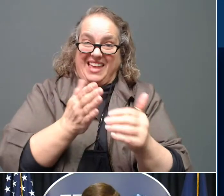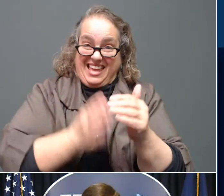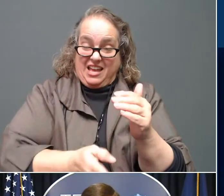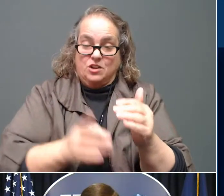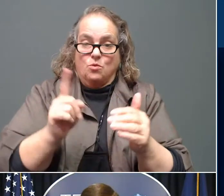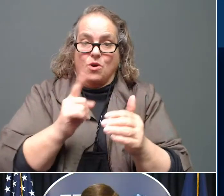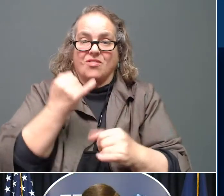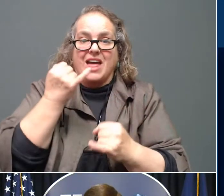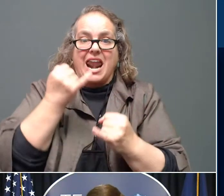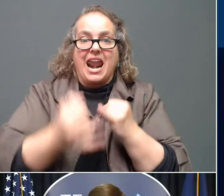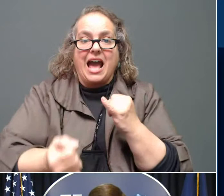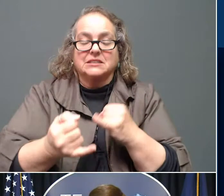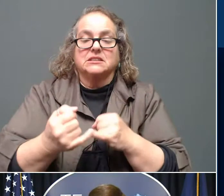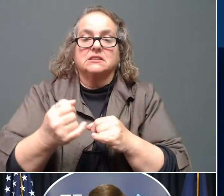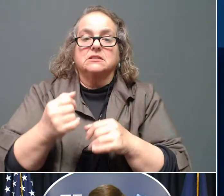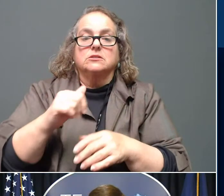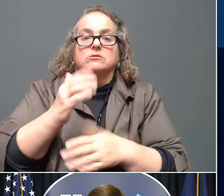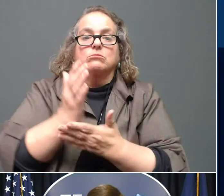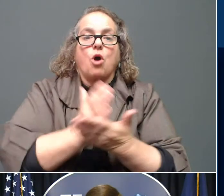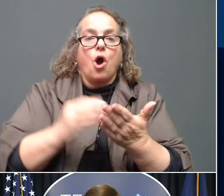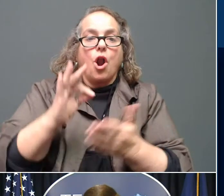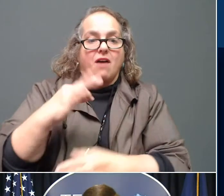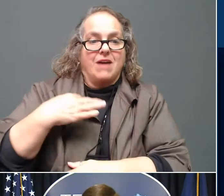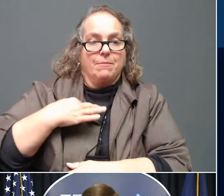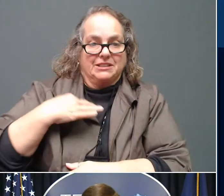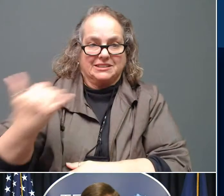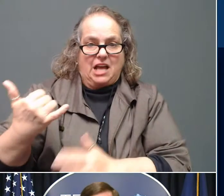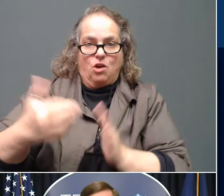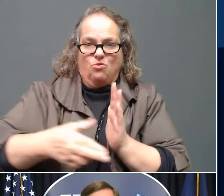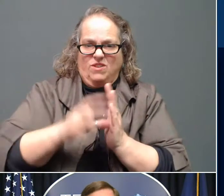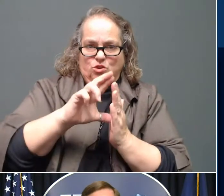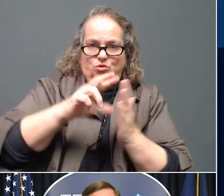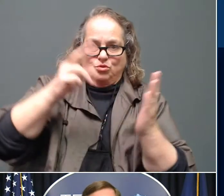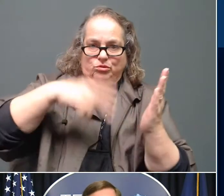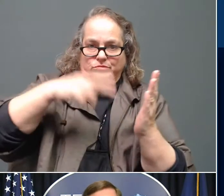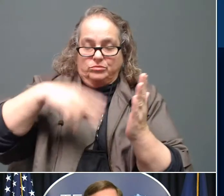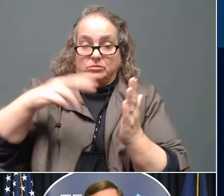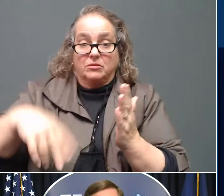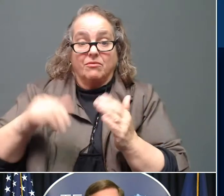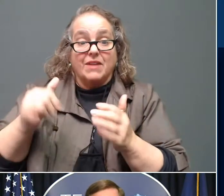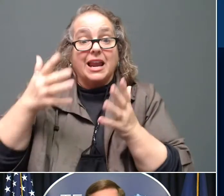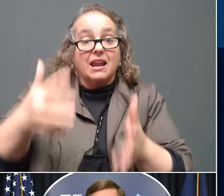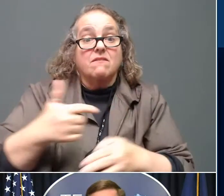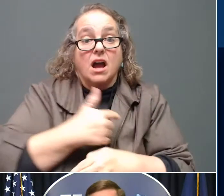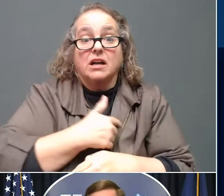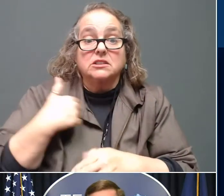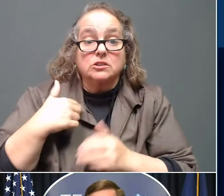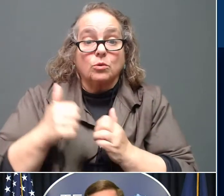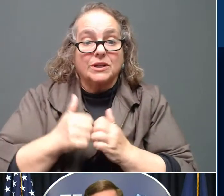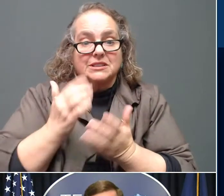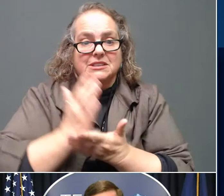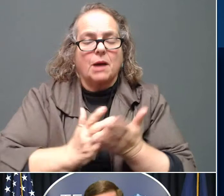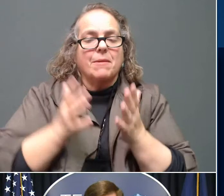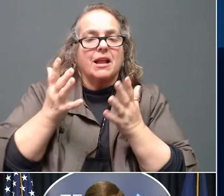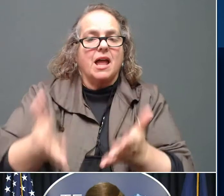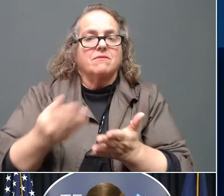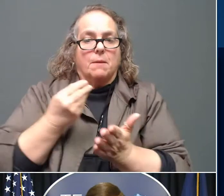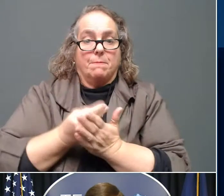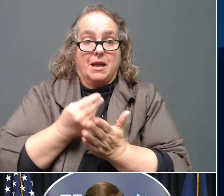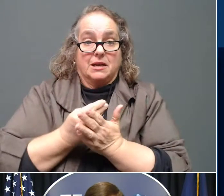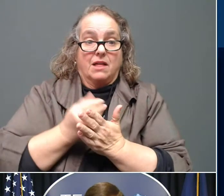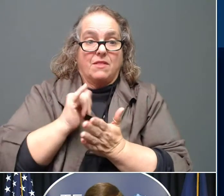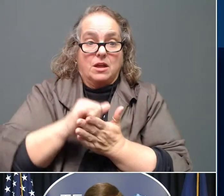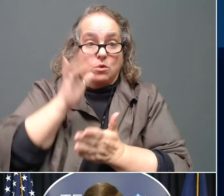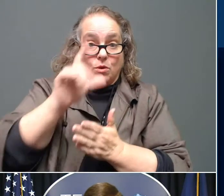of applications are being reviewed. That leaves us with some leftover dollars that are going to go to